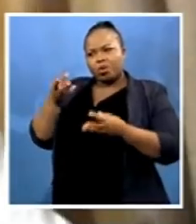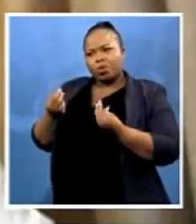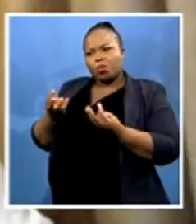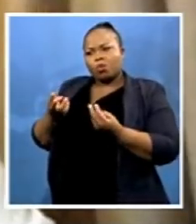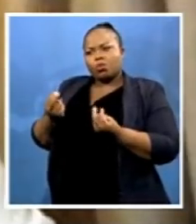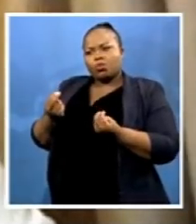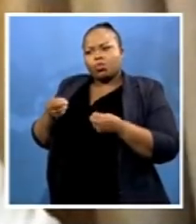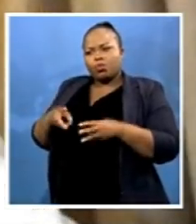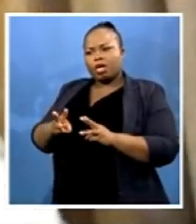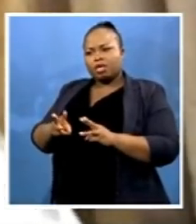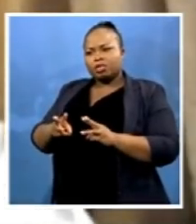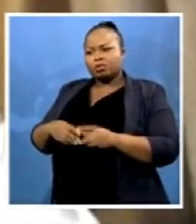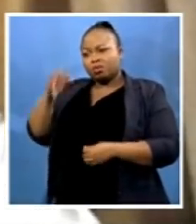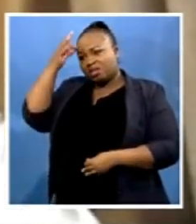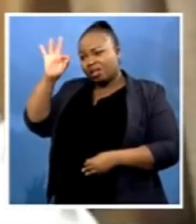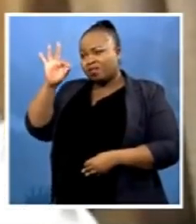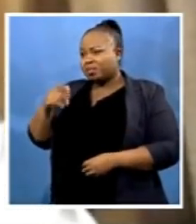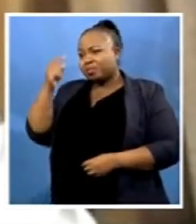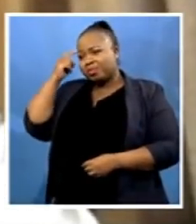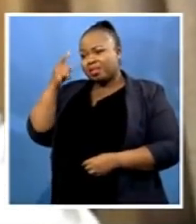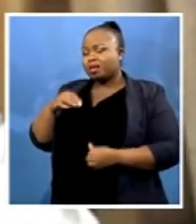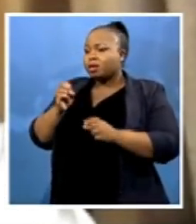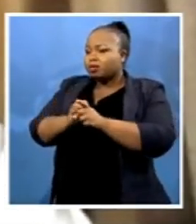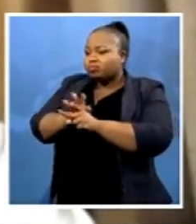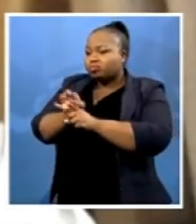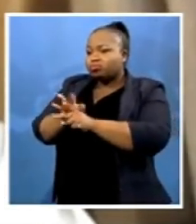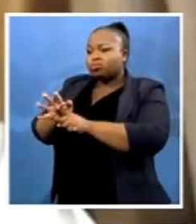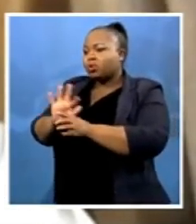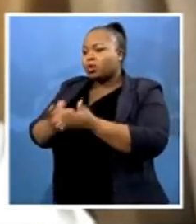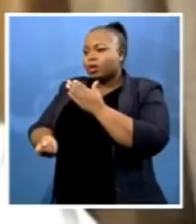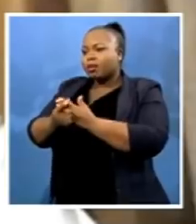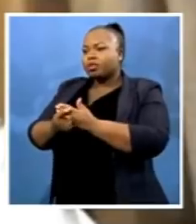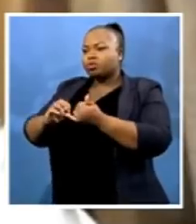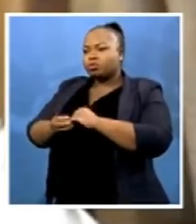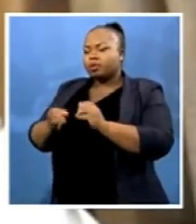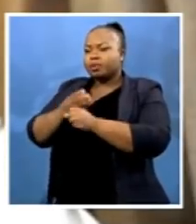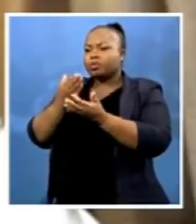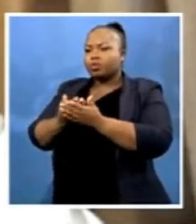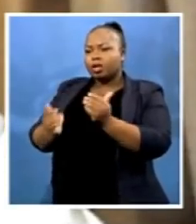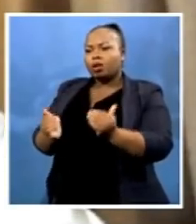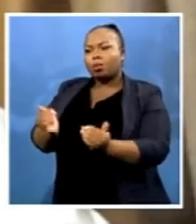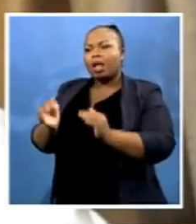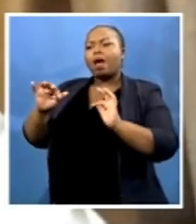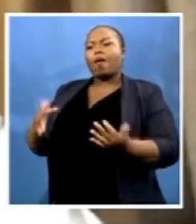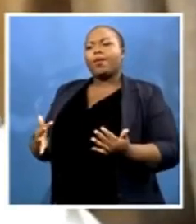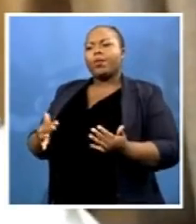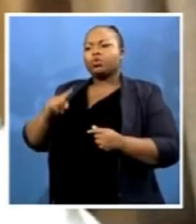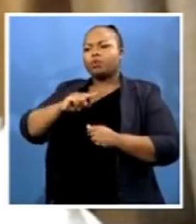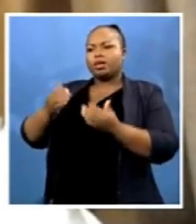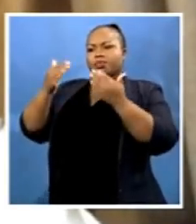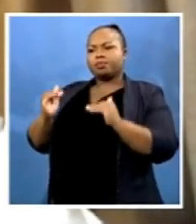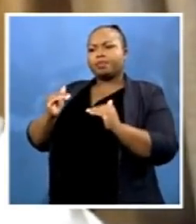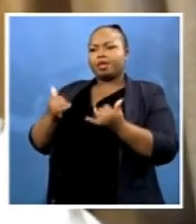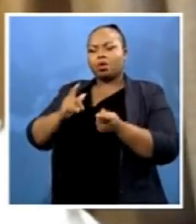so that the cases don't spiral out of control? And what are the plans to further ramp up